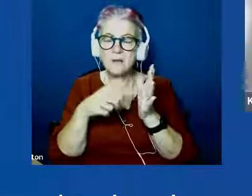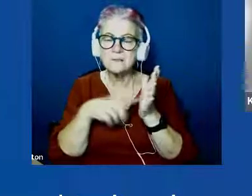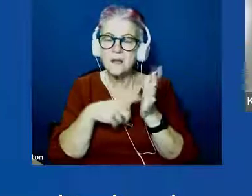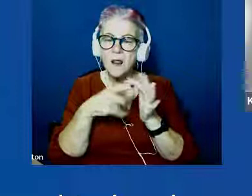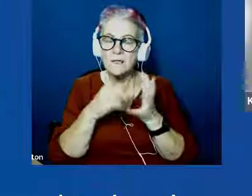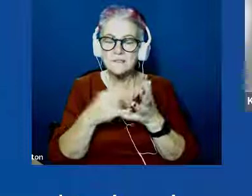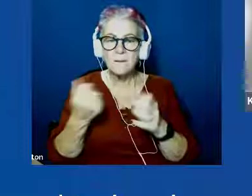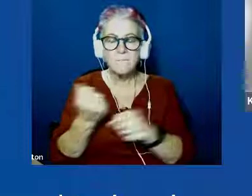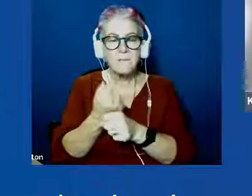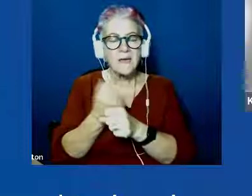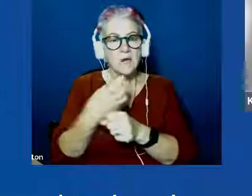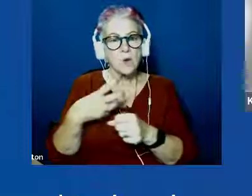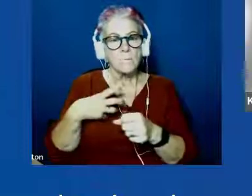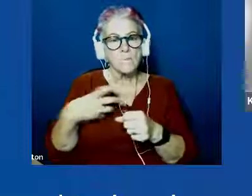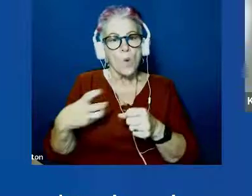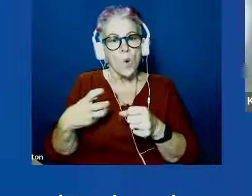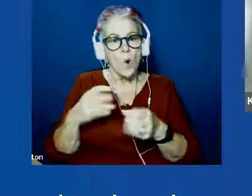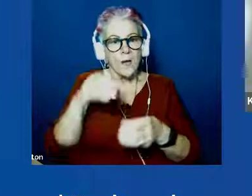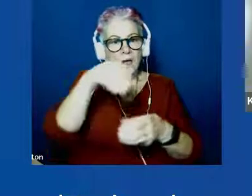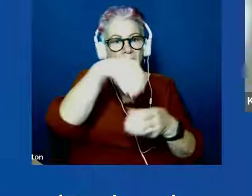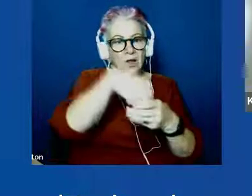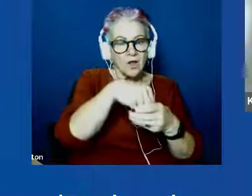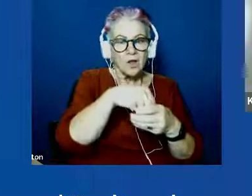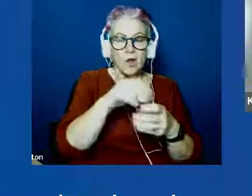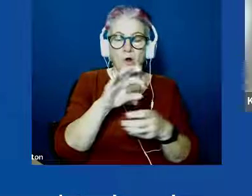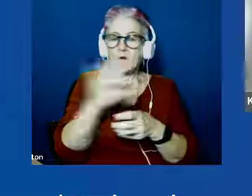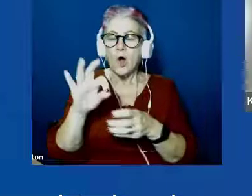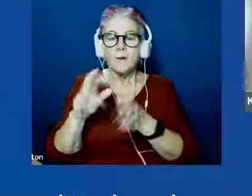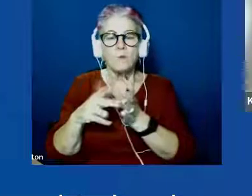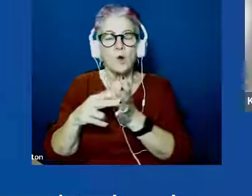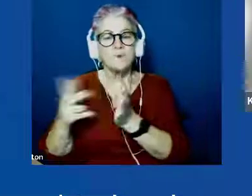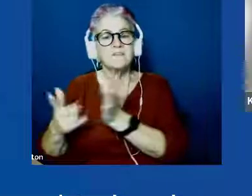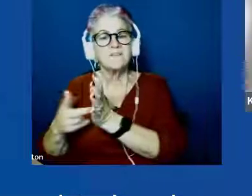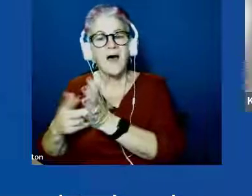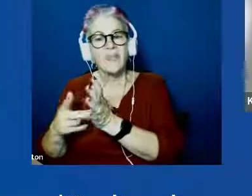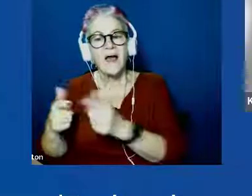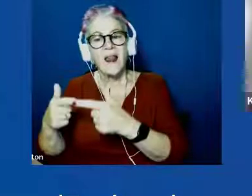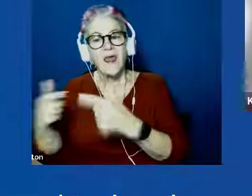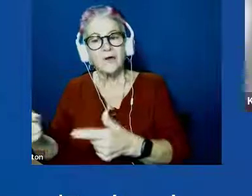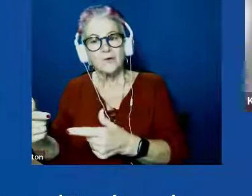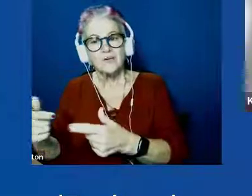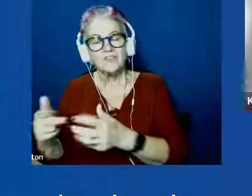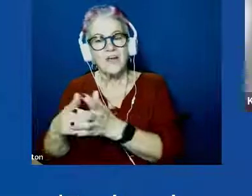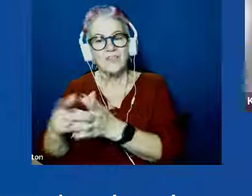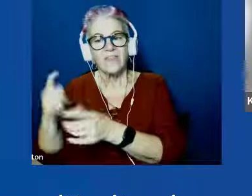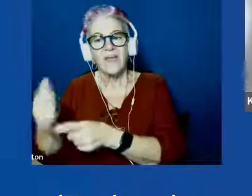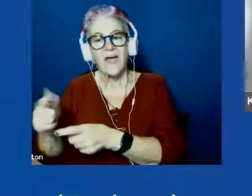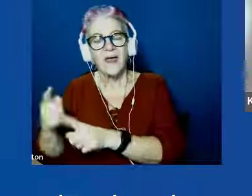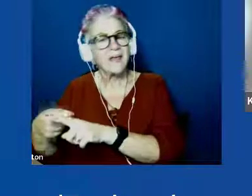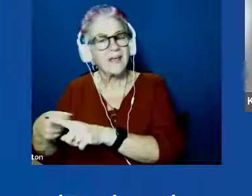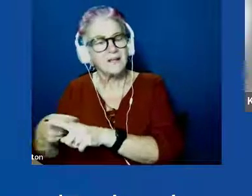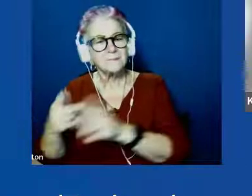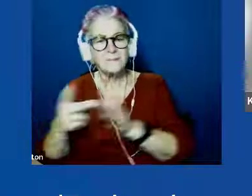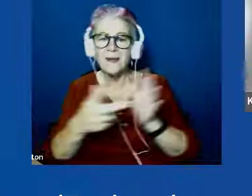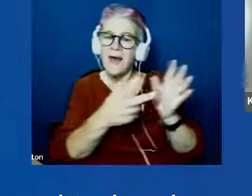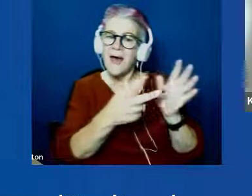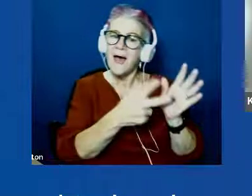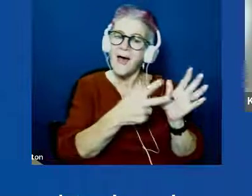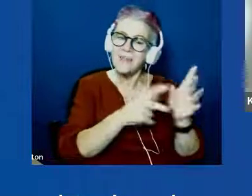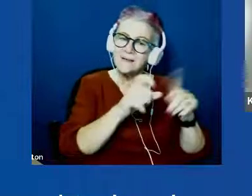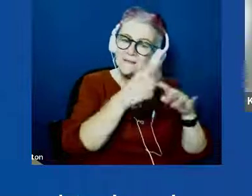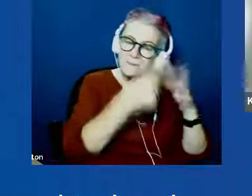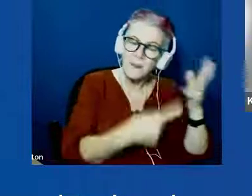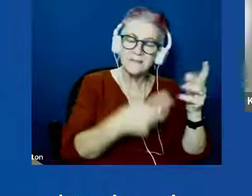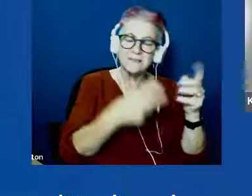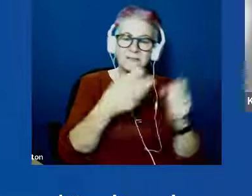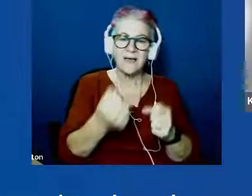because of other language other than English, but also other disabilities and things as well, with barriers